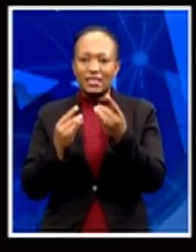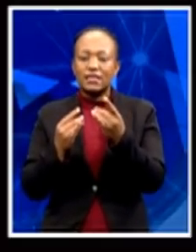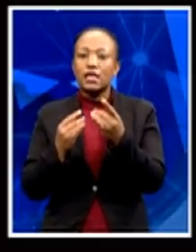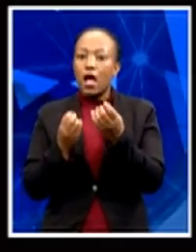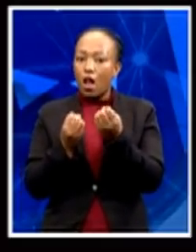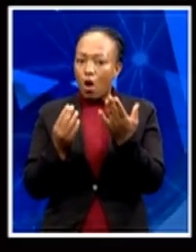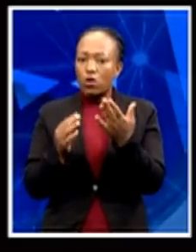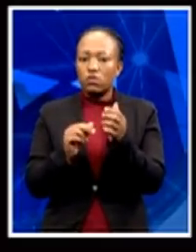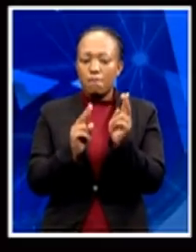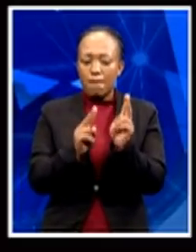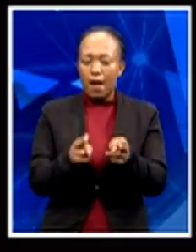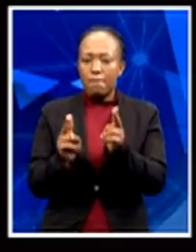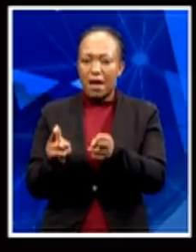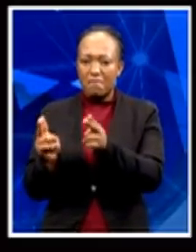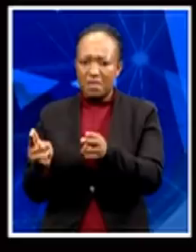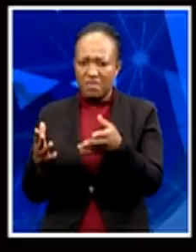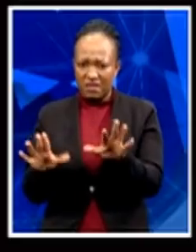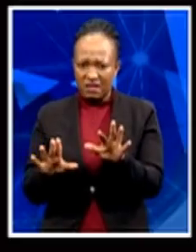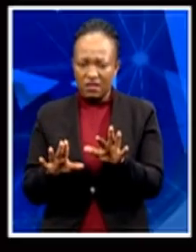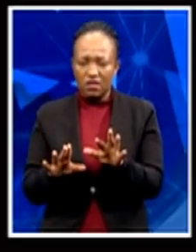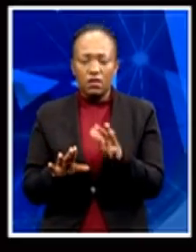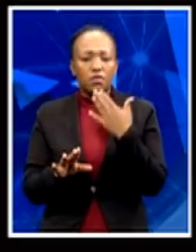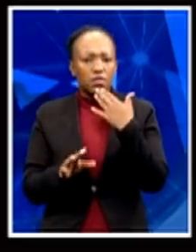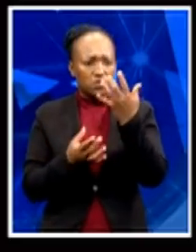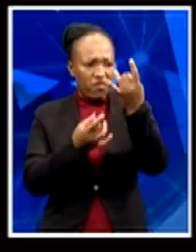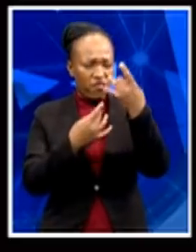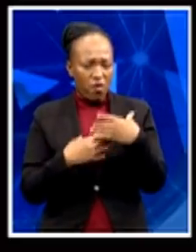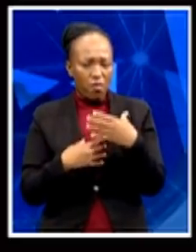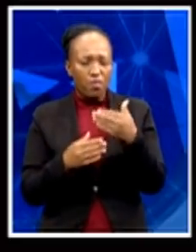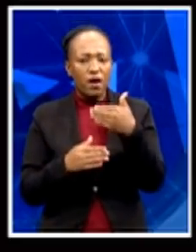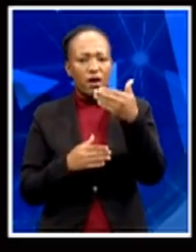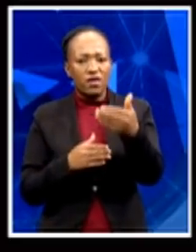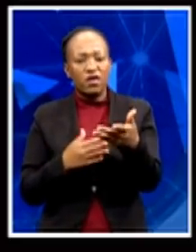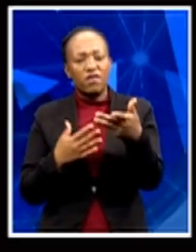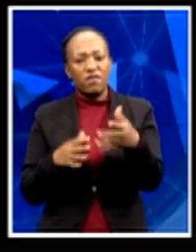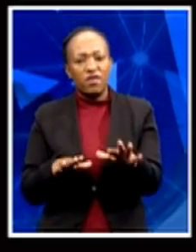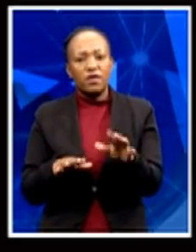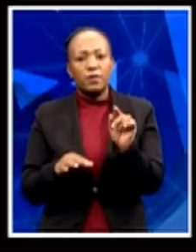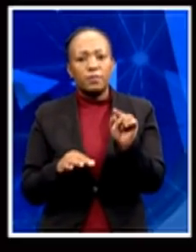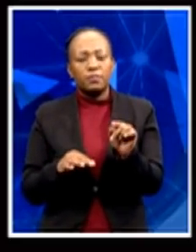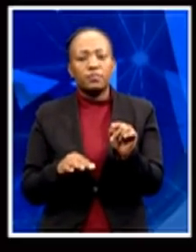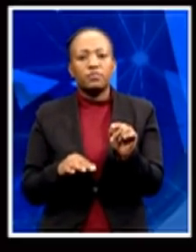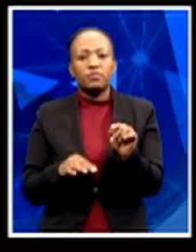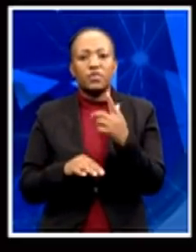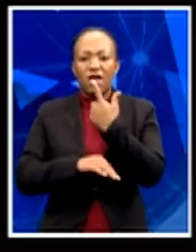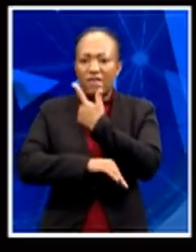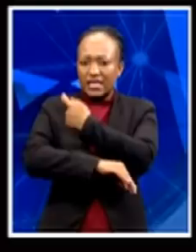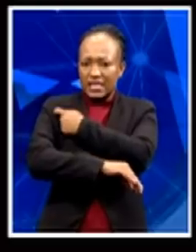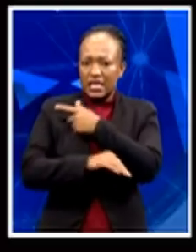us if there has been, after taking the vaccines, and these particular healthcare workers that may have died or been infected,